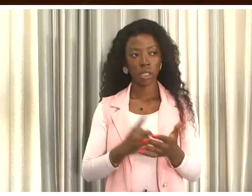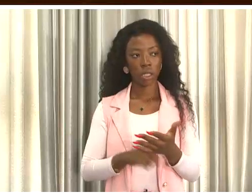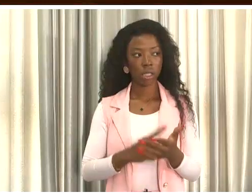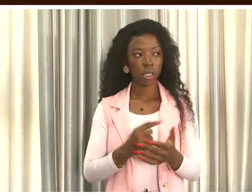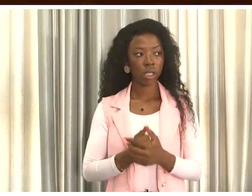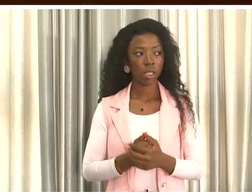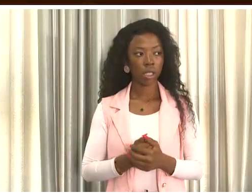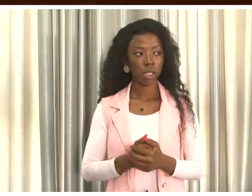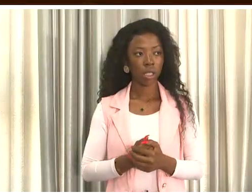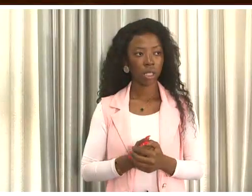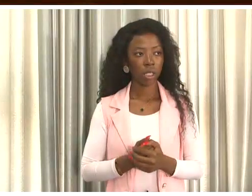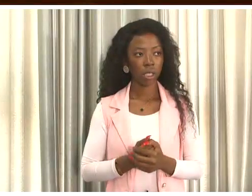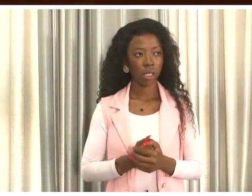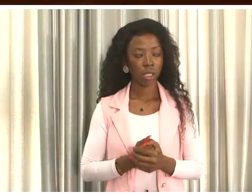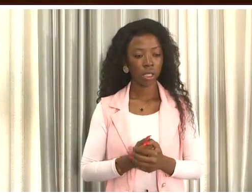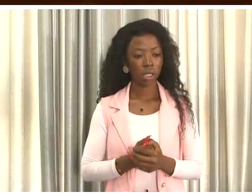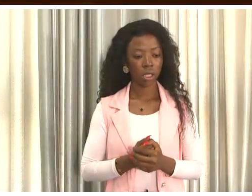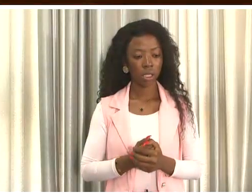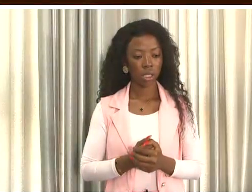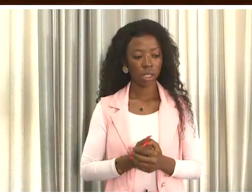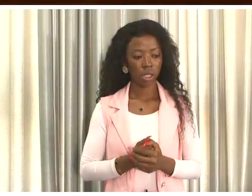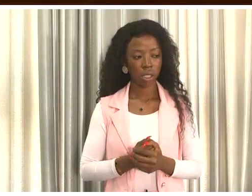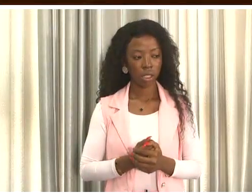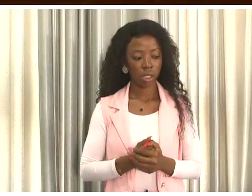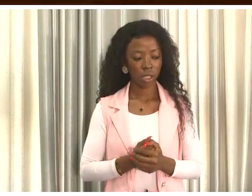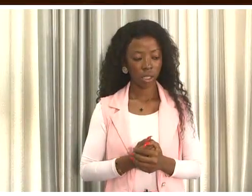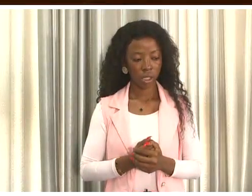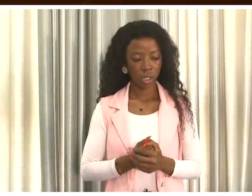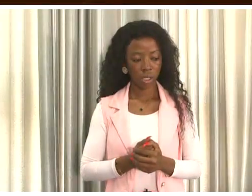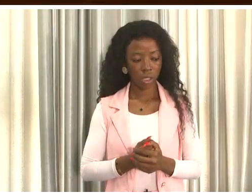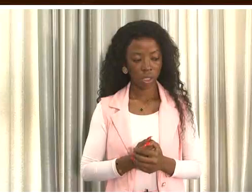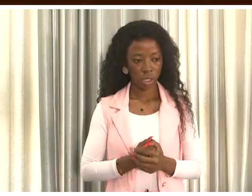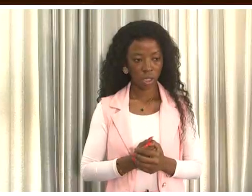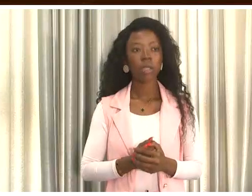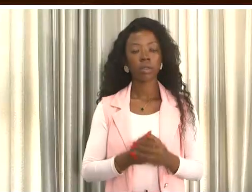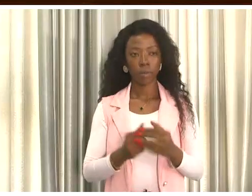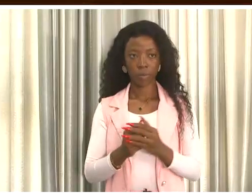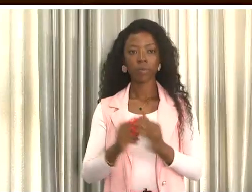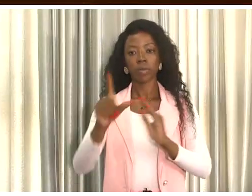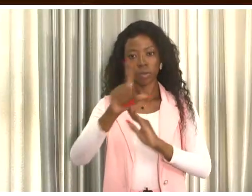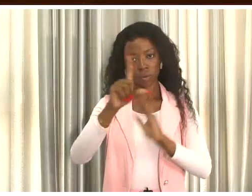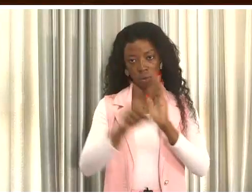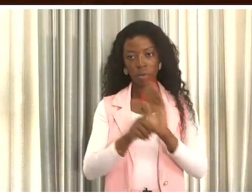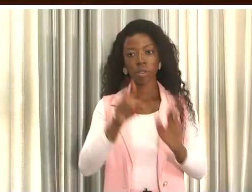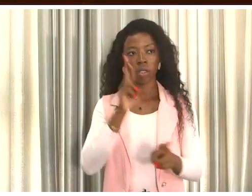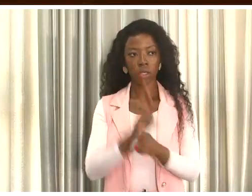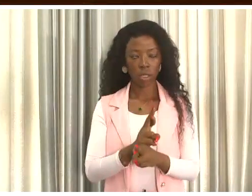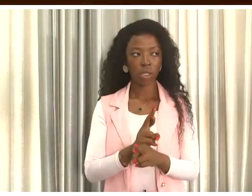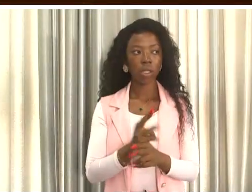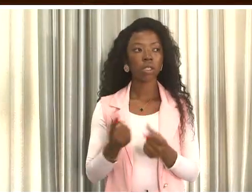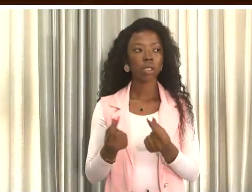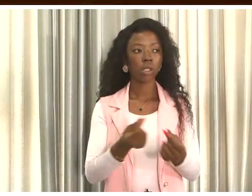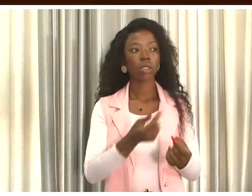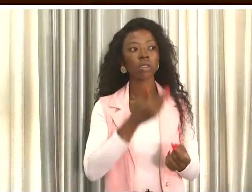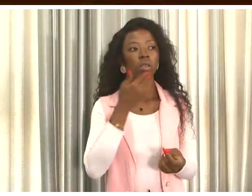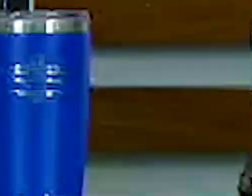well? Pardon? Who would you do well? Now, on the civil and political rights, okay, as far as I'm concerned, this country can do well. Now, what to